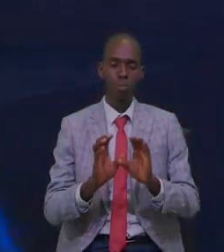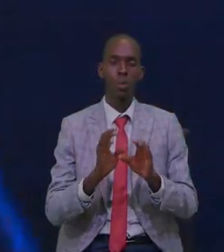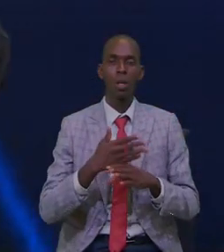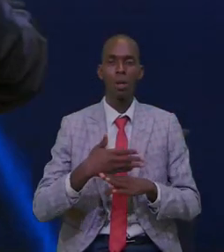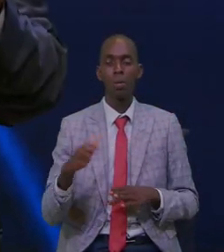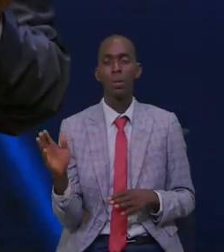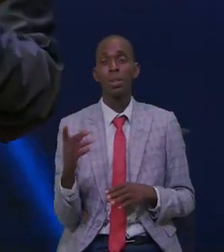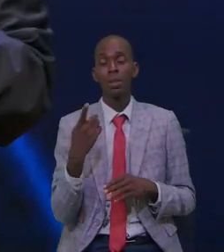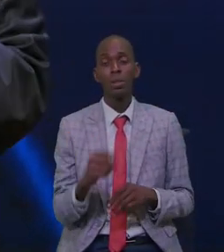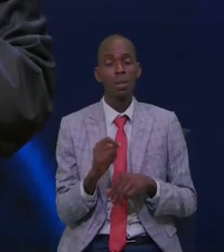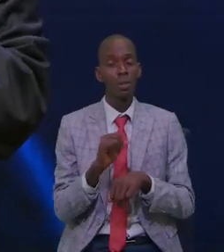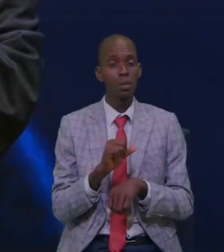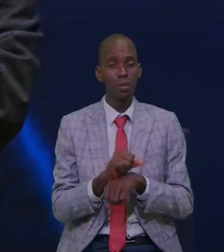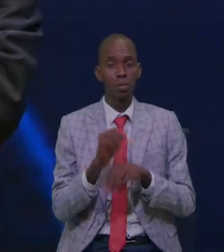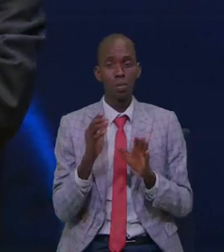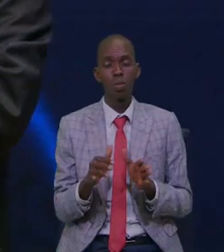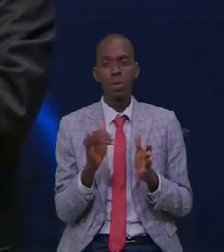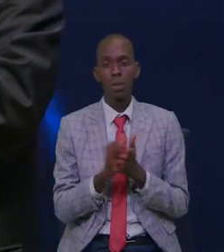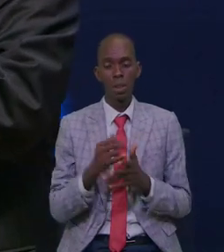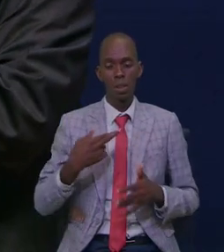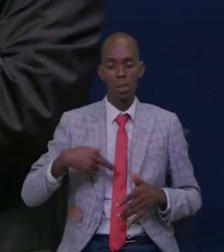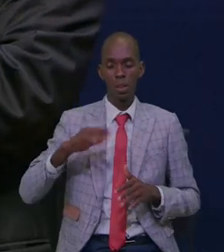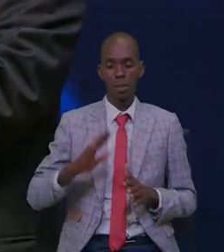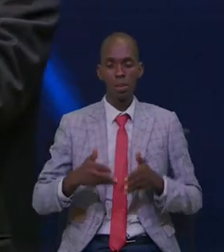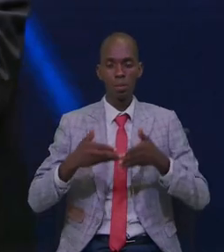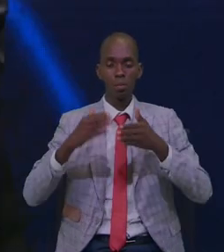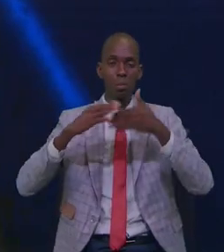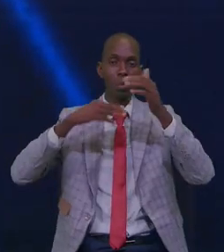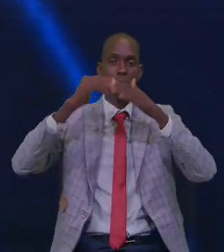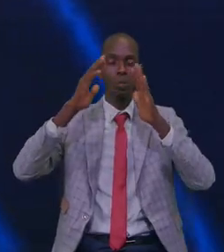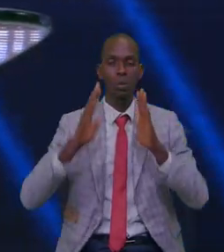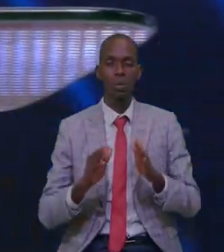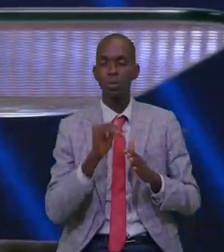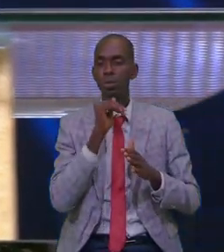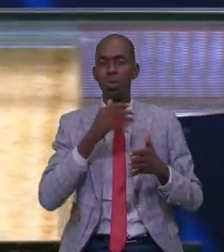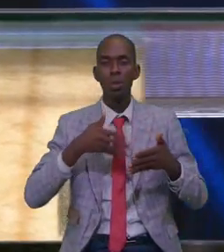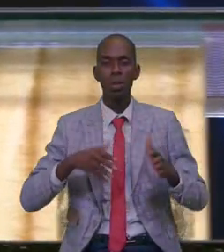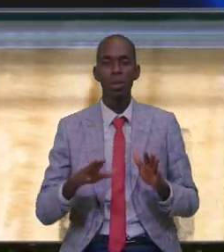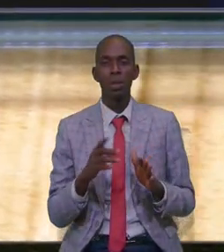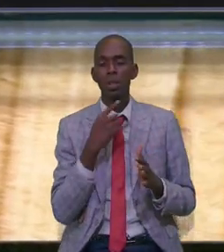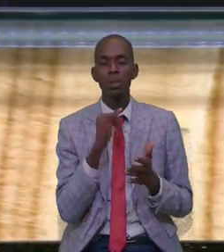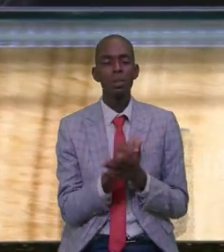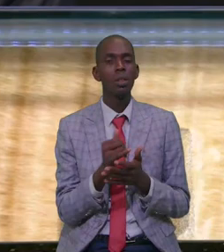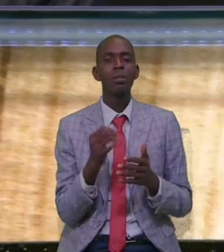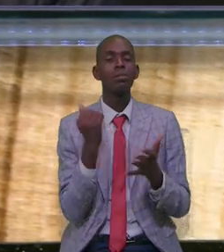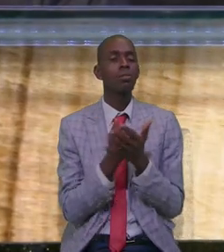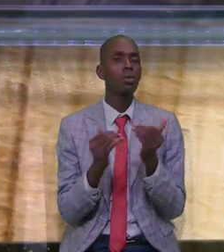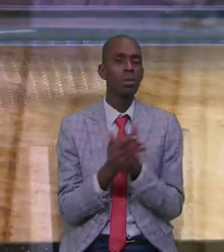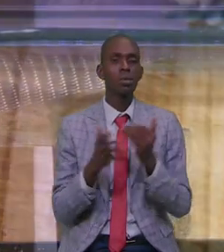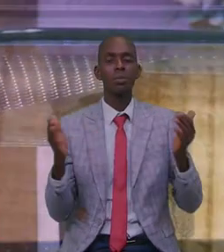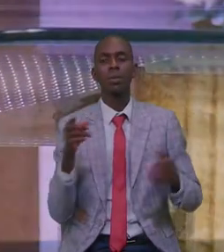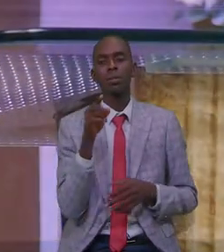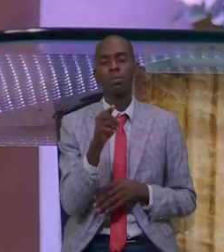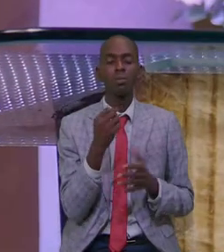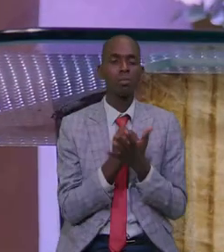them, the stone which the religious builders disallowed, and they said, crucify him and let his blood